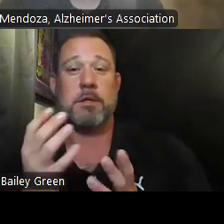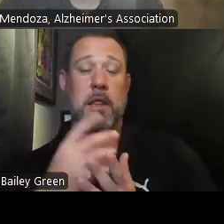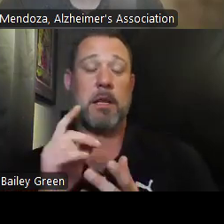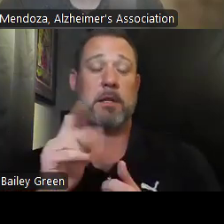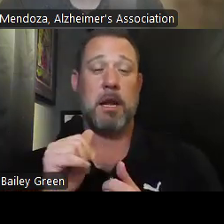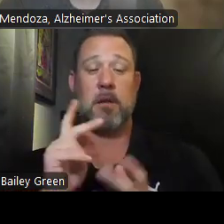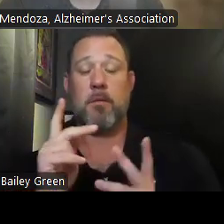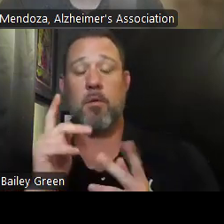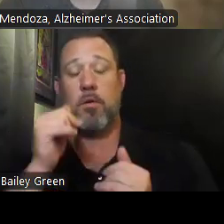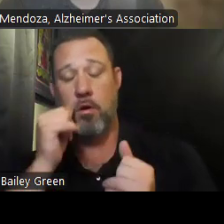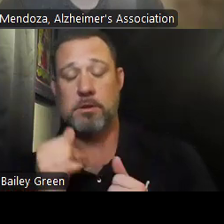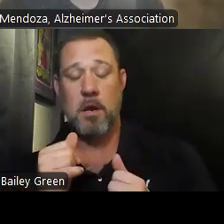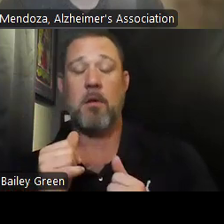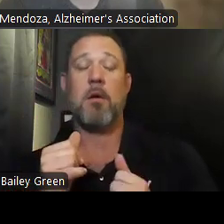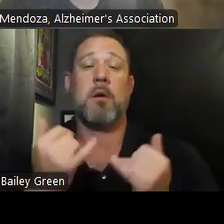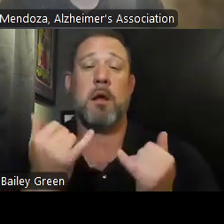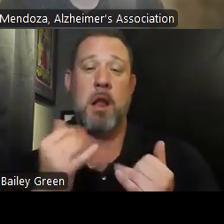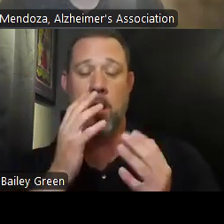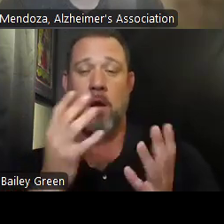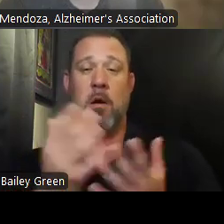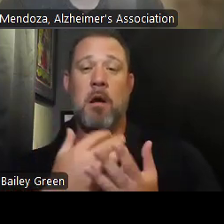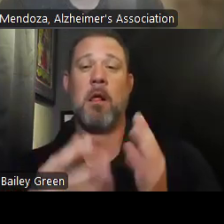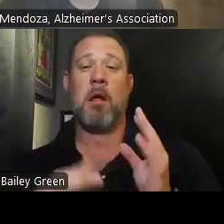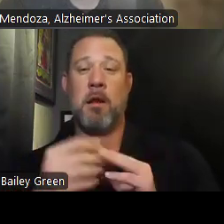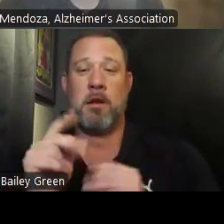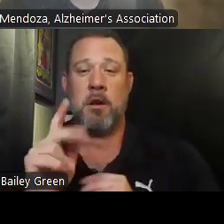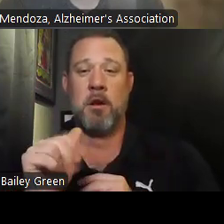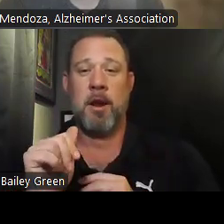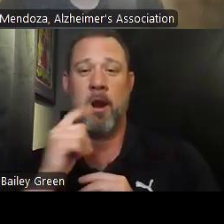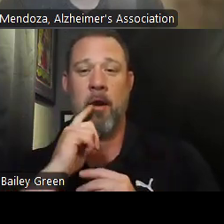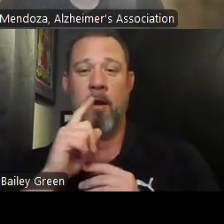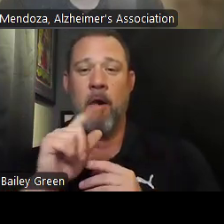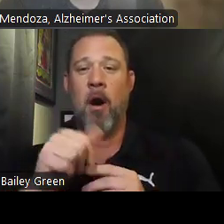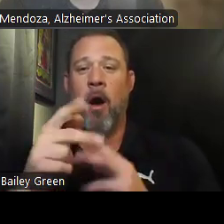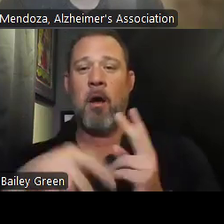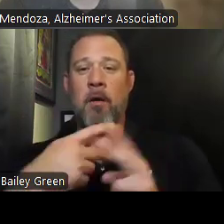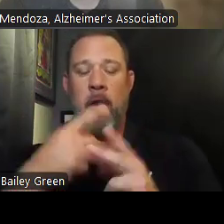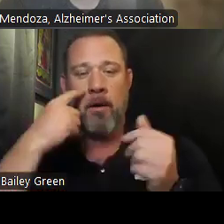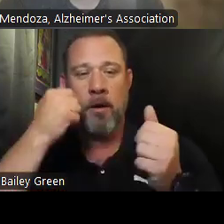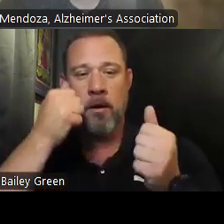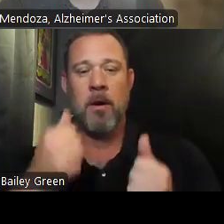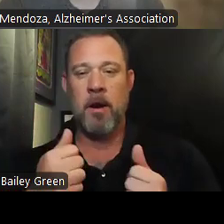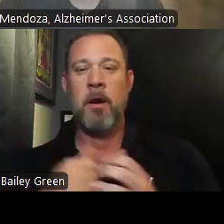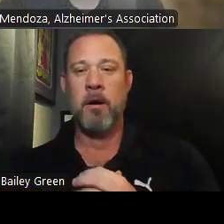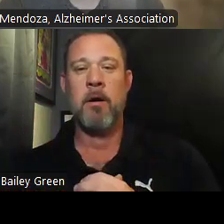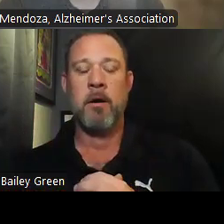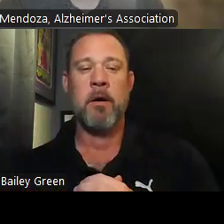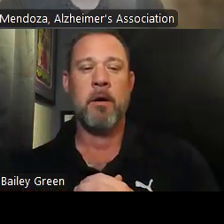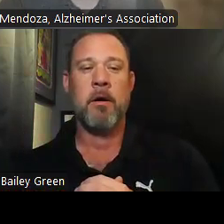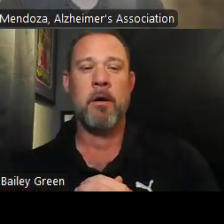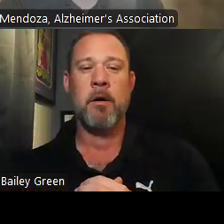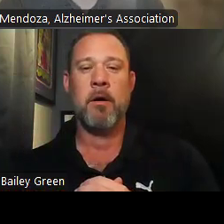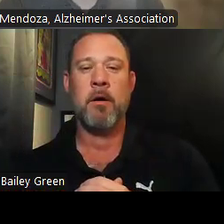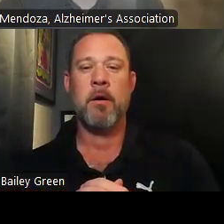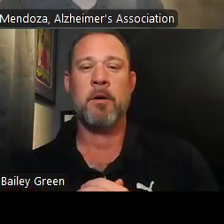have Alzheimer's disease, but now it will collect additional data for another form of dementia. So it should be